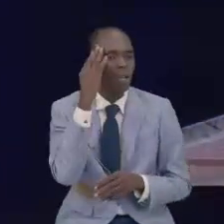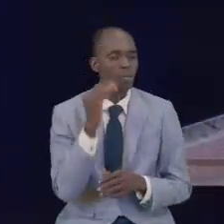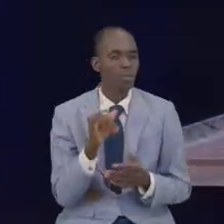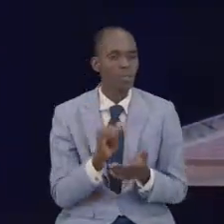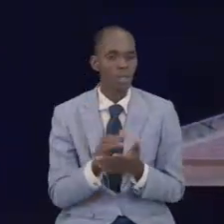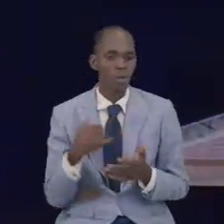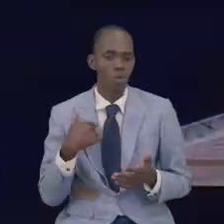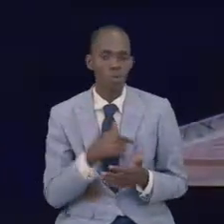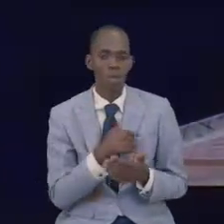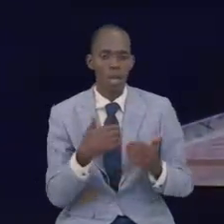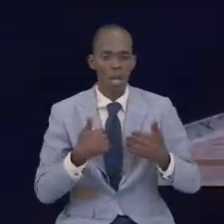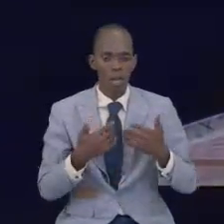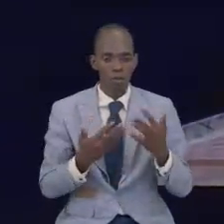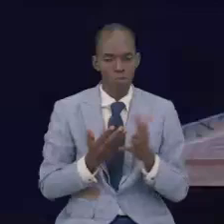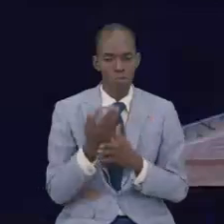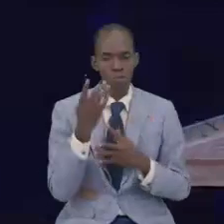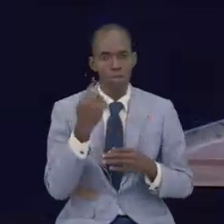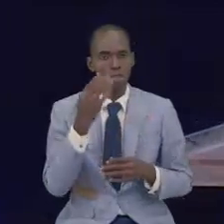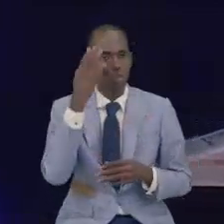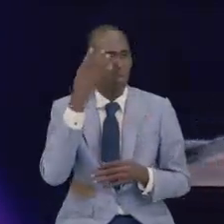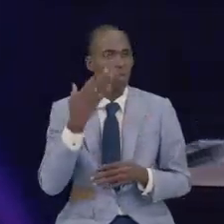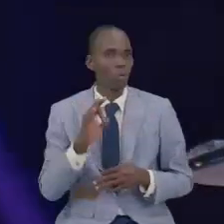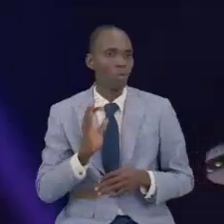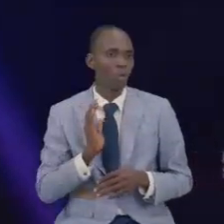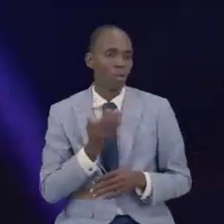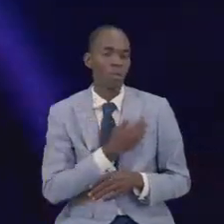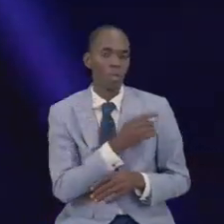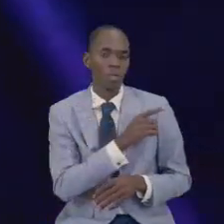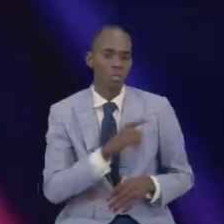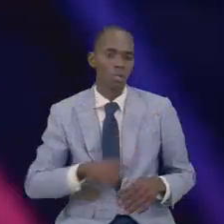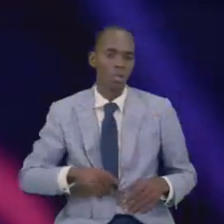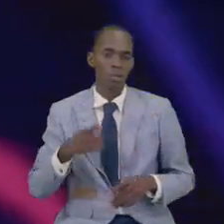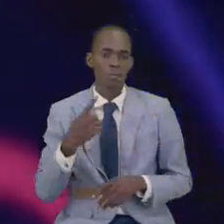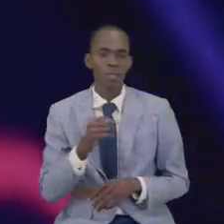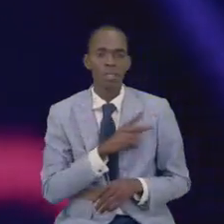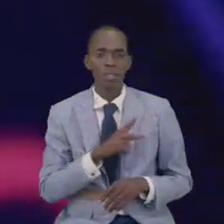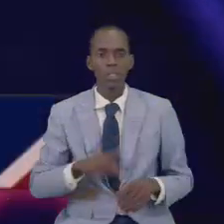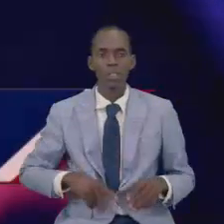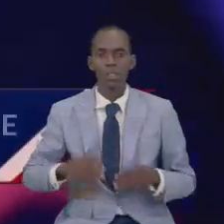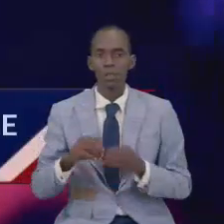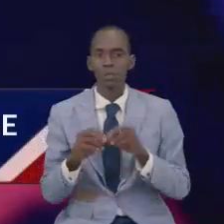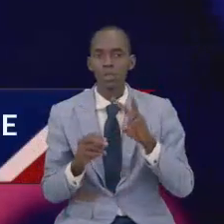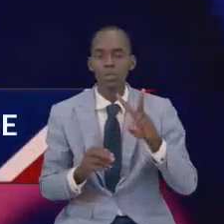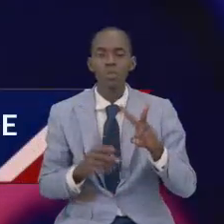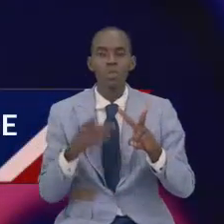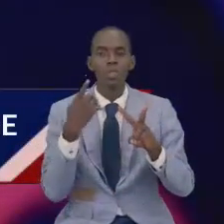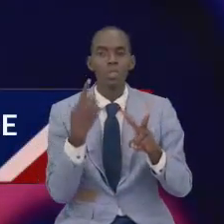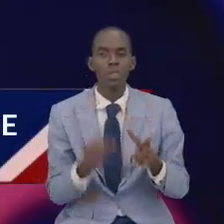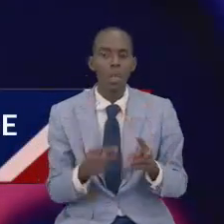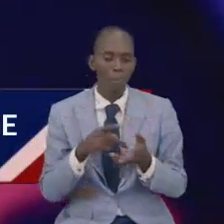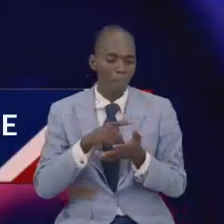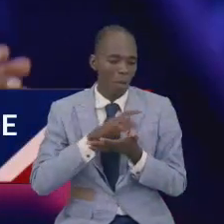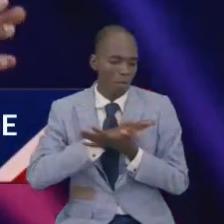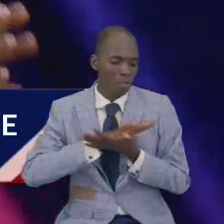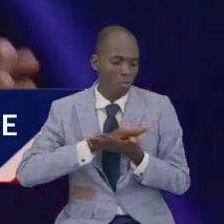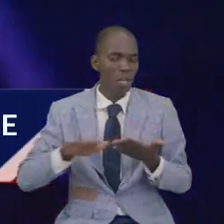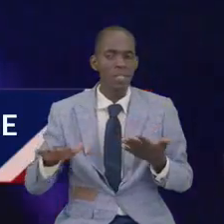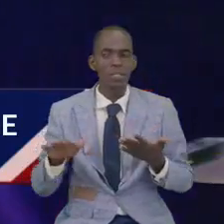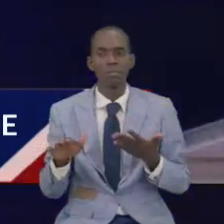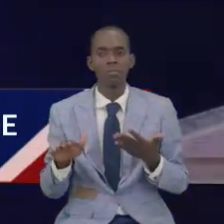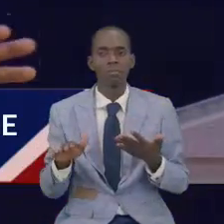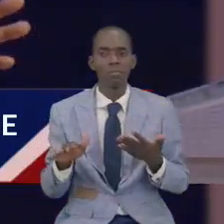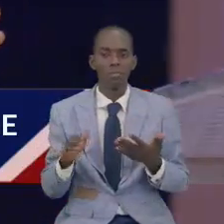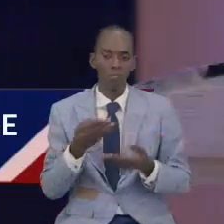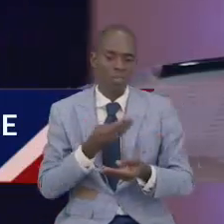the knowledge of our Lord the King. Number two is the purifying exchange in his